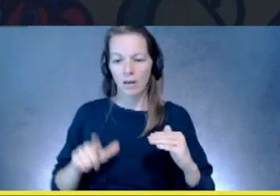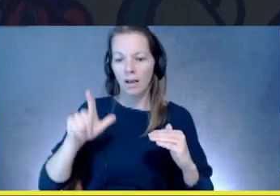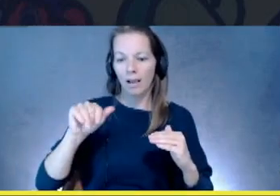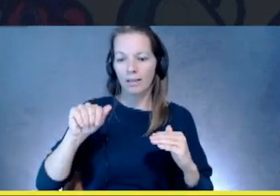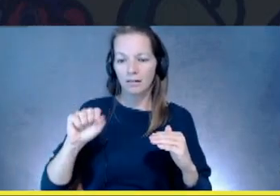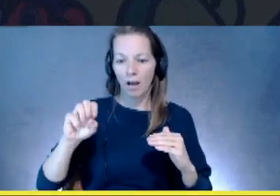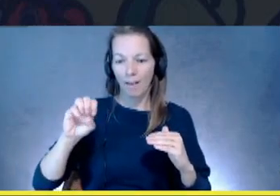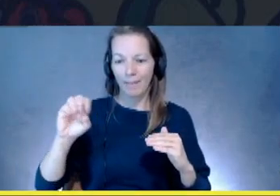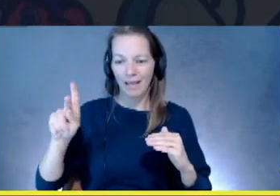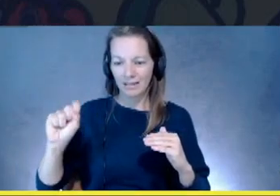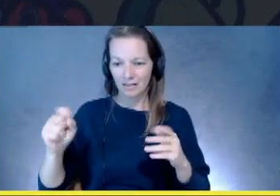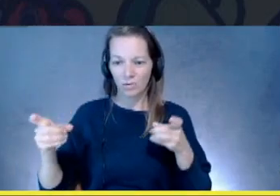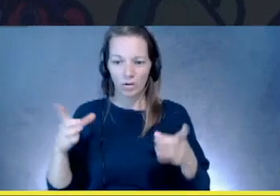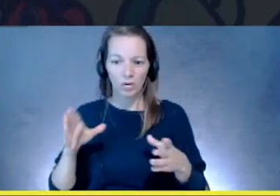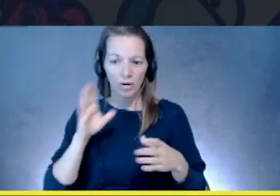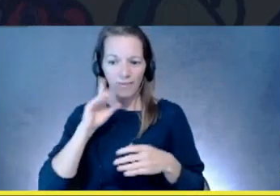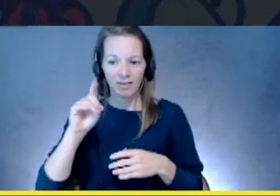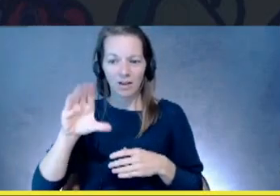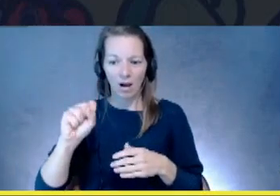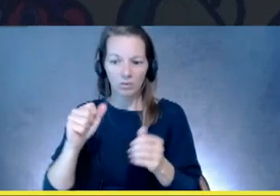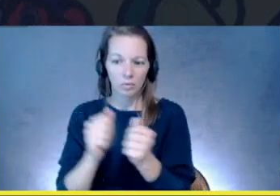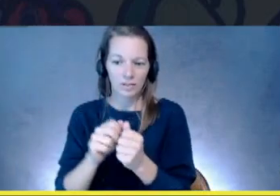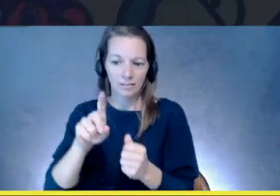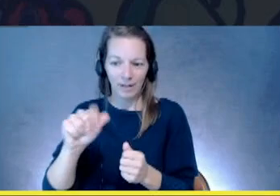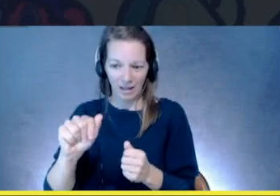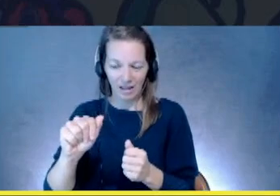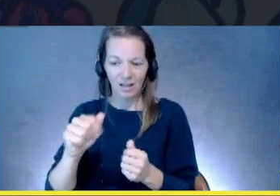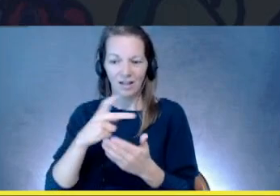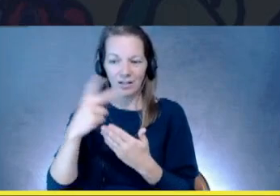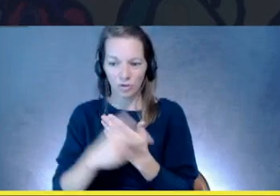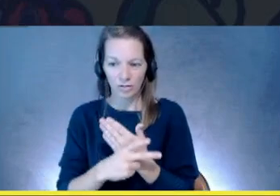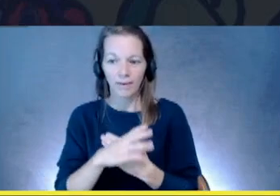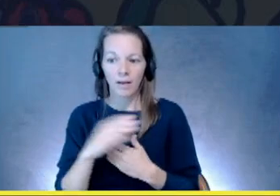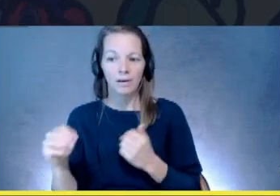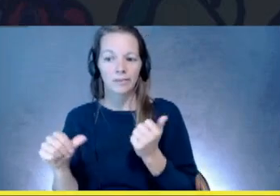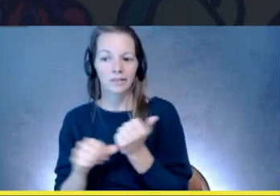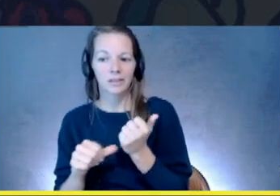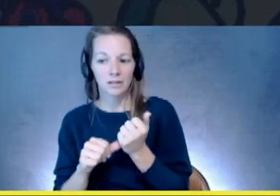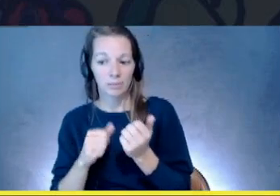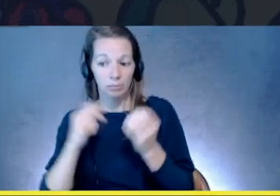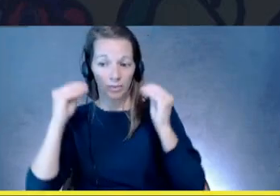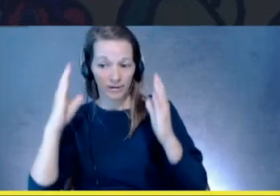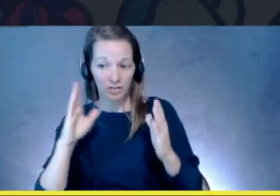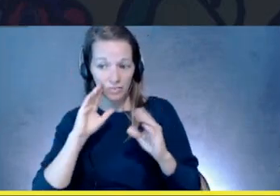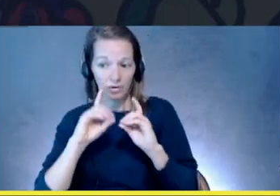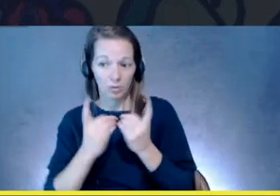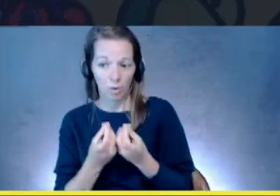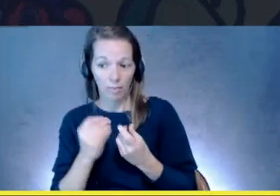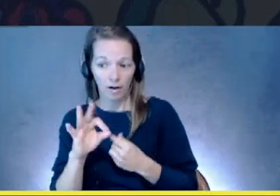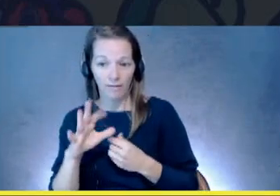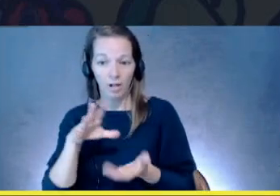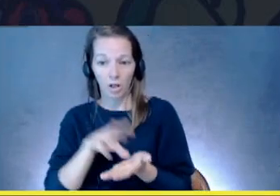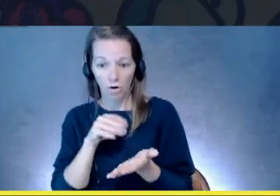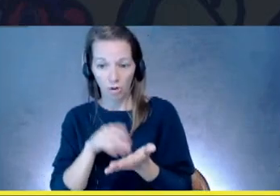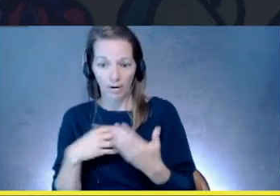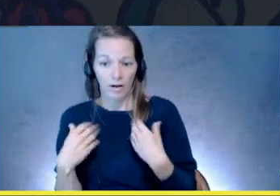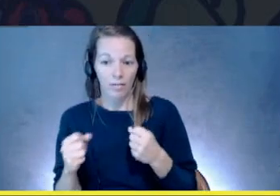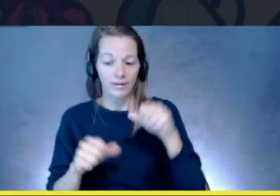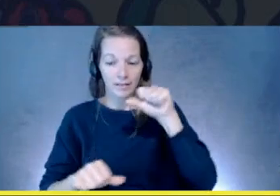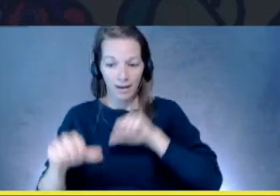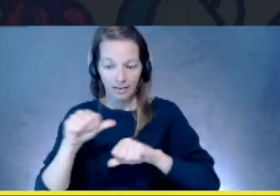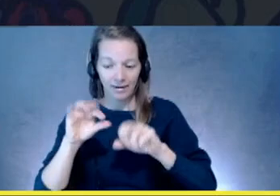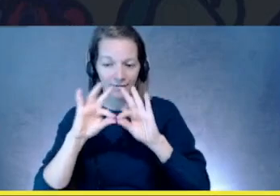director of Docs with Disabilities Initiative and assistant professor in the Department of Learning Health Sciences and